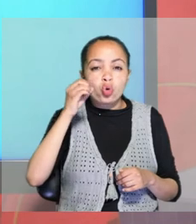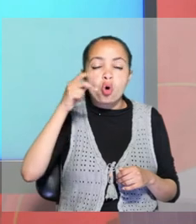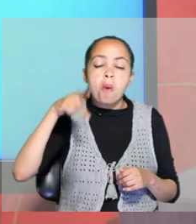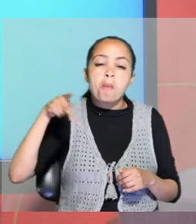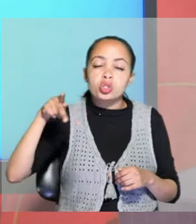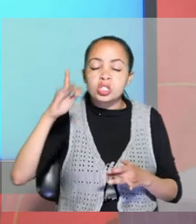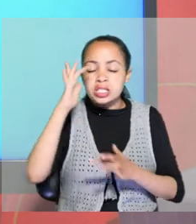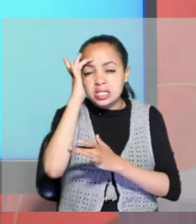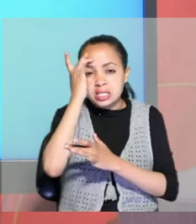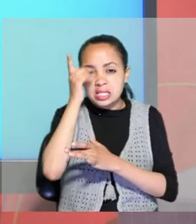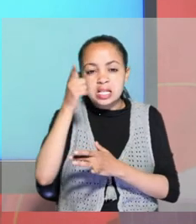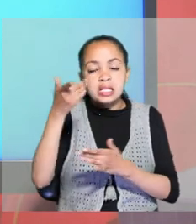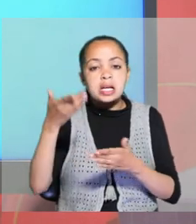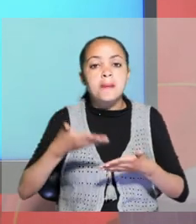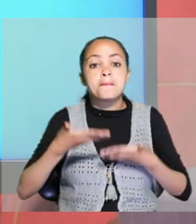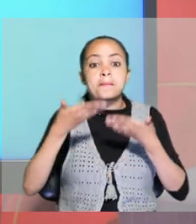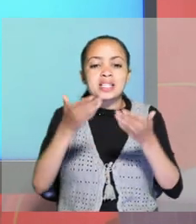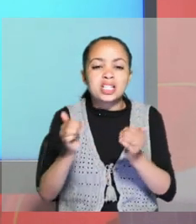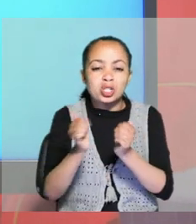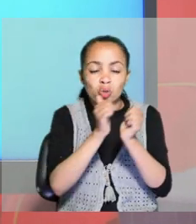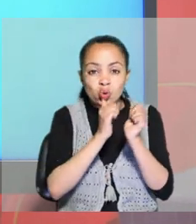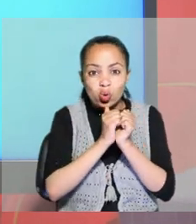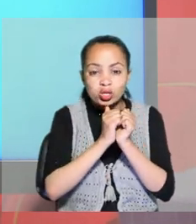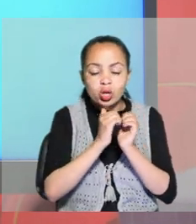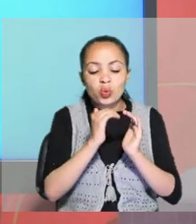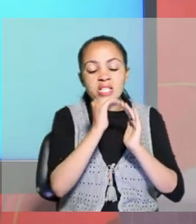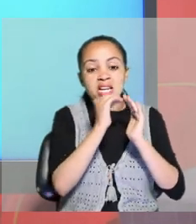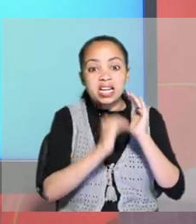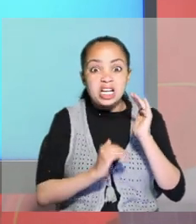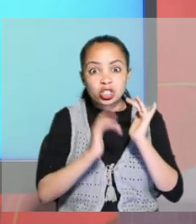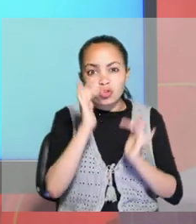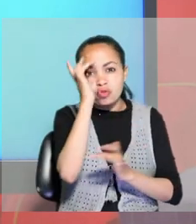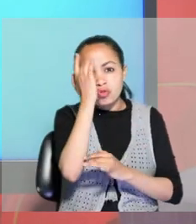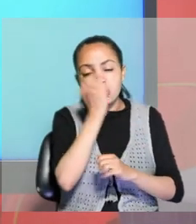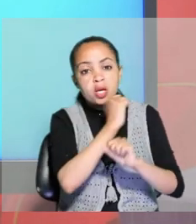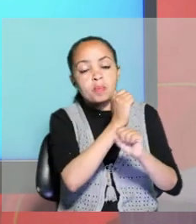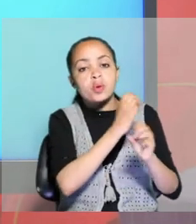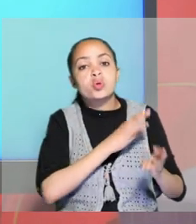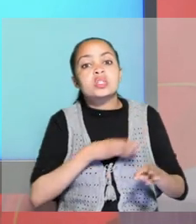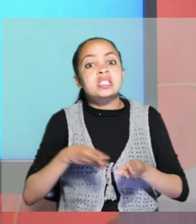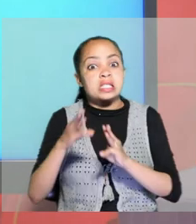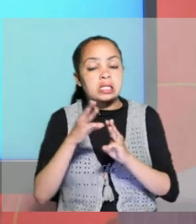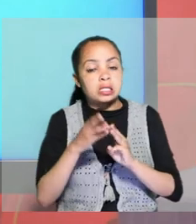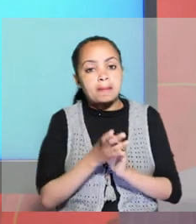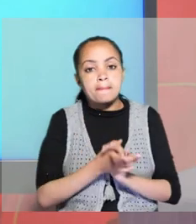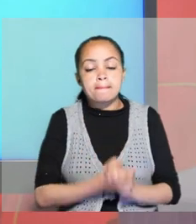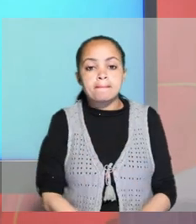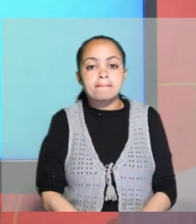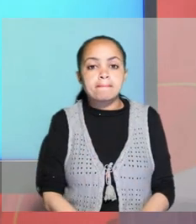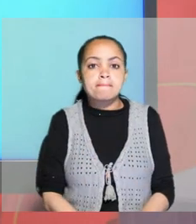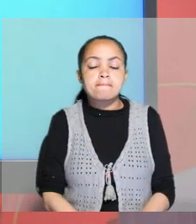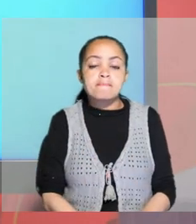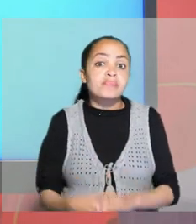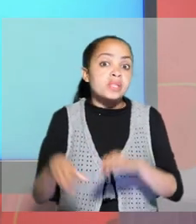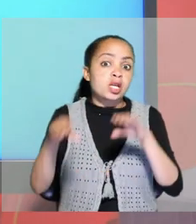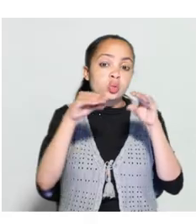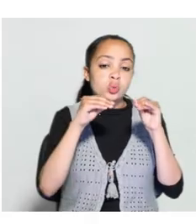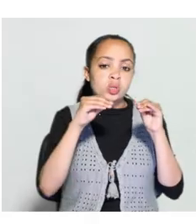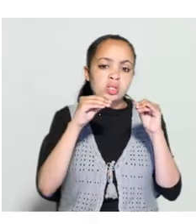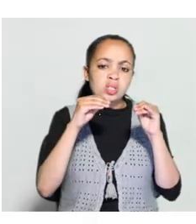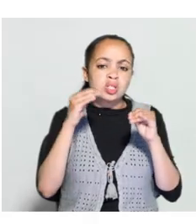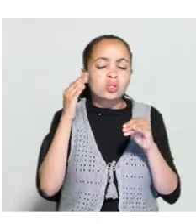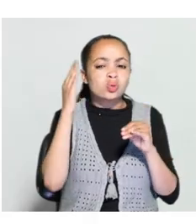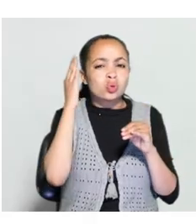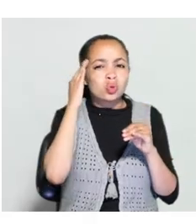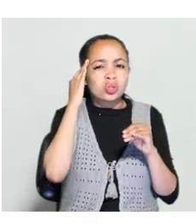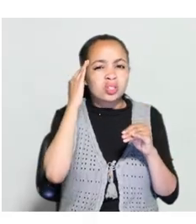disease that can present together with the reduction of immune system. Well then, student, do